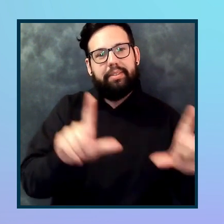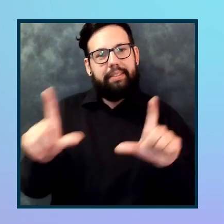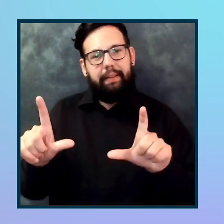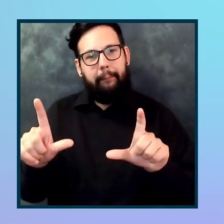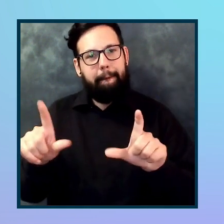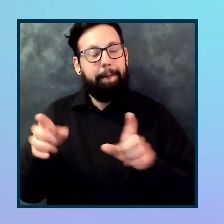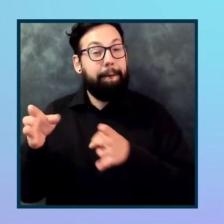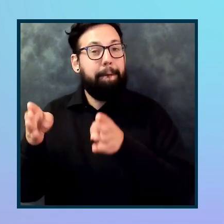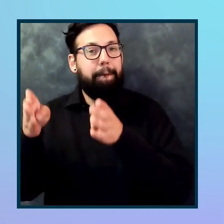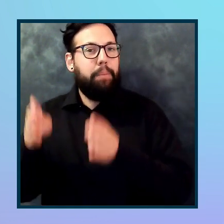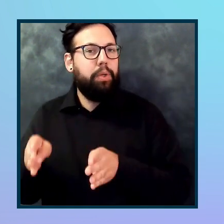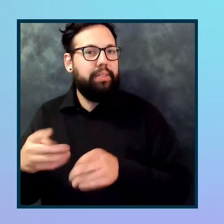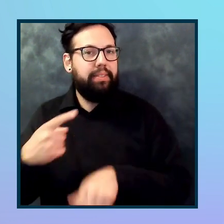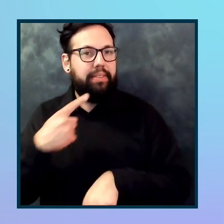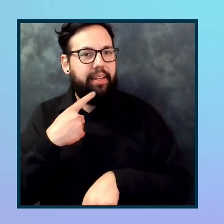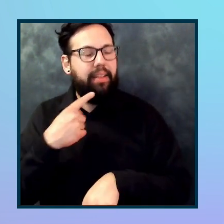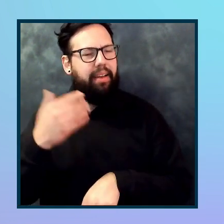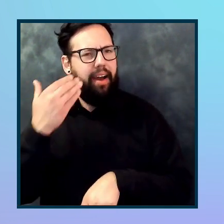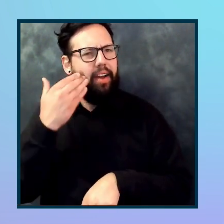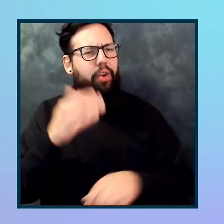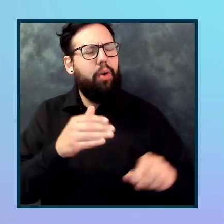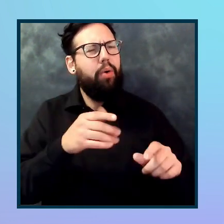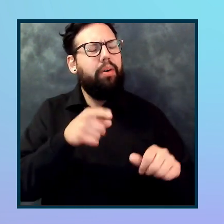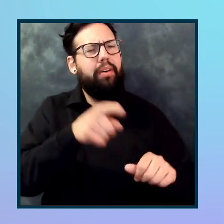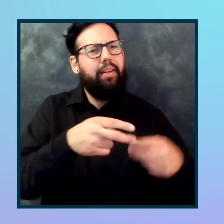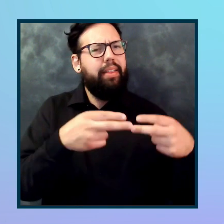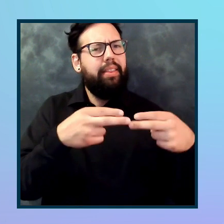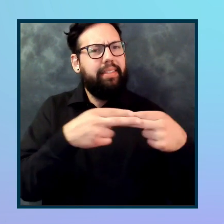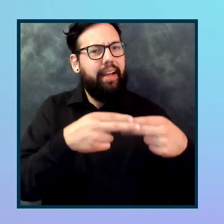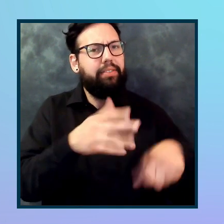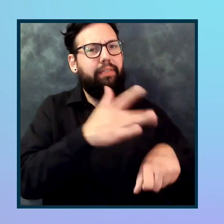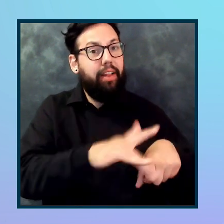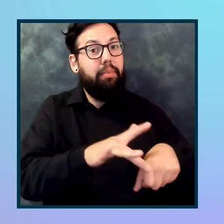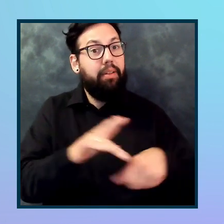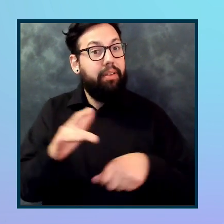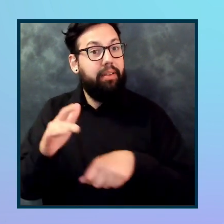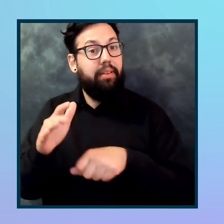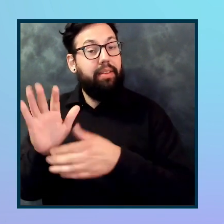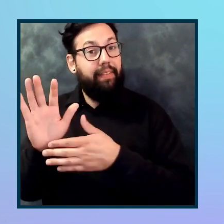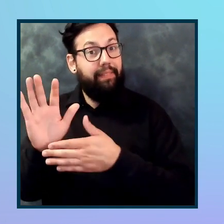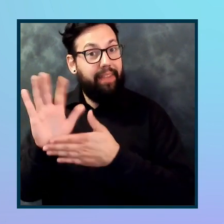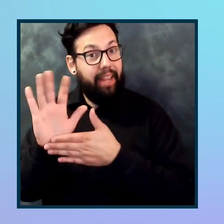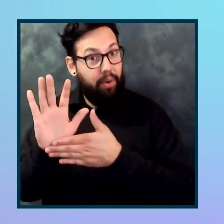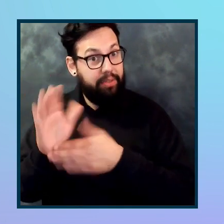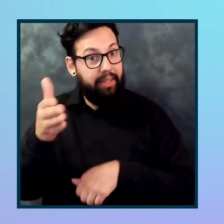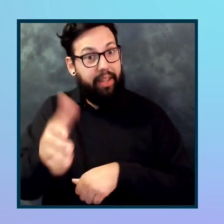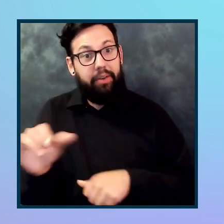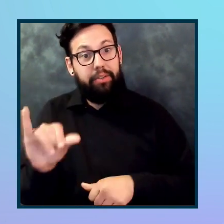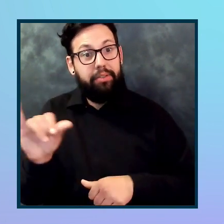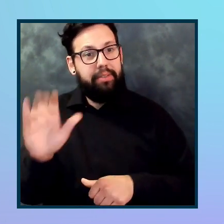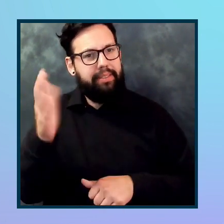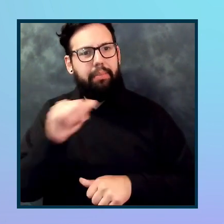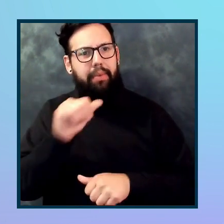This person says, I know the slides are available, but how about the videos associated with the slides? They're not embedded in the slides PDF.